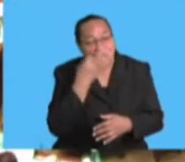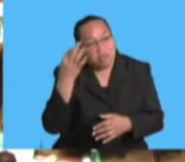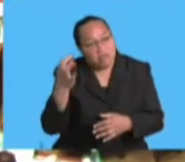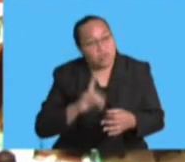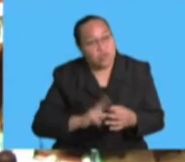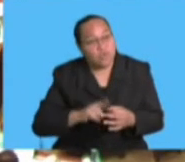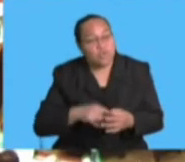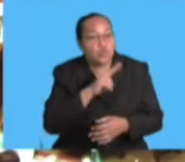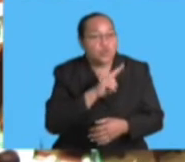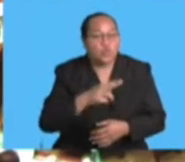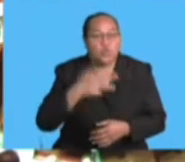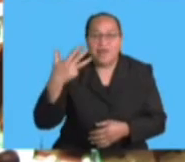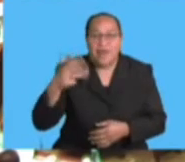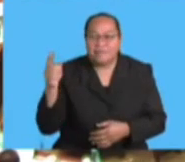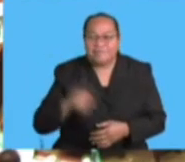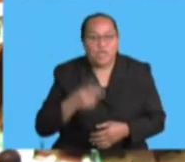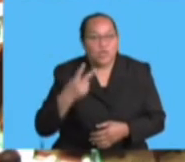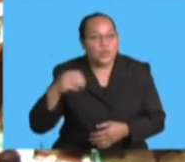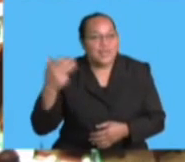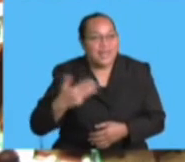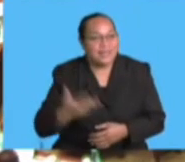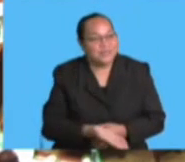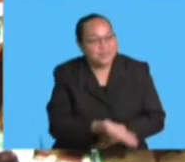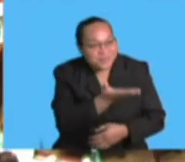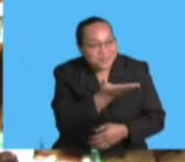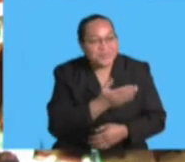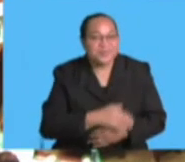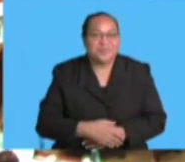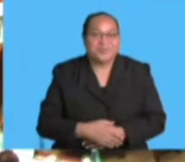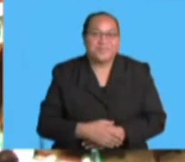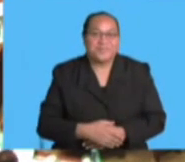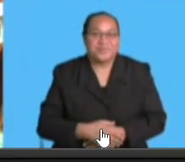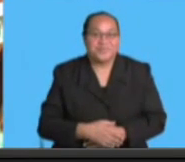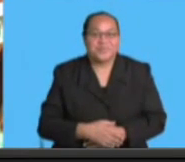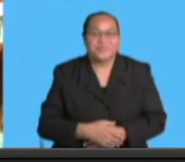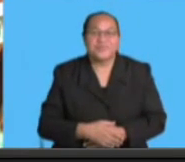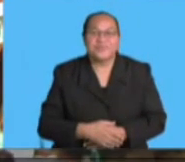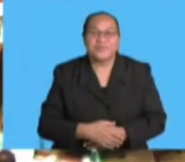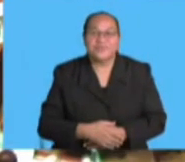229 of 2019. You have the floor, sir.